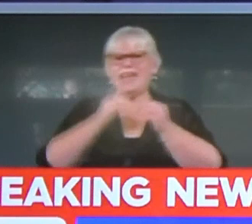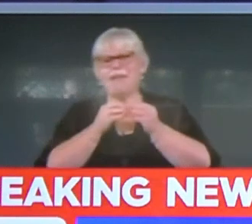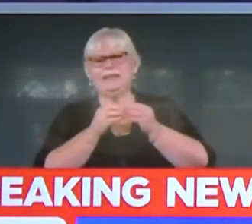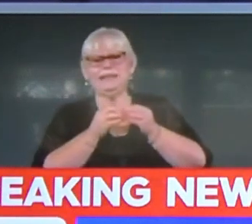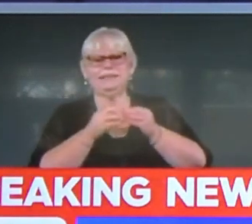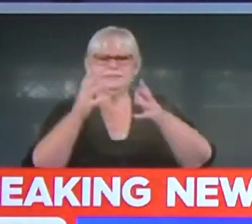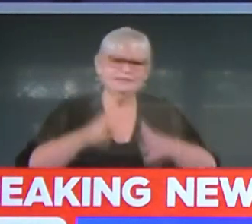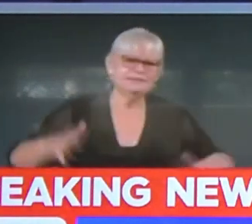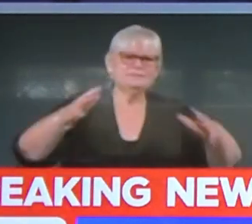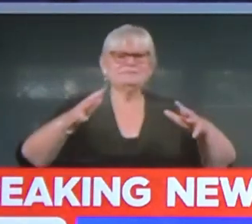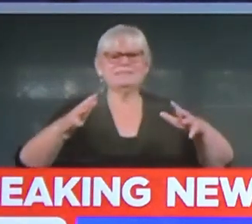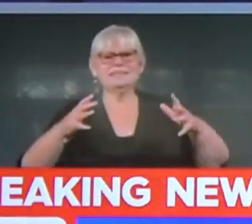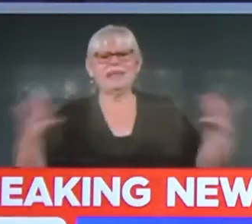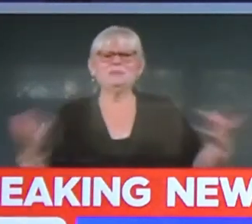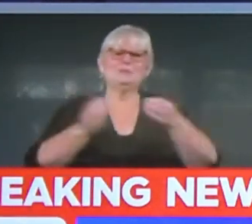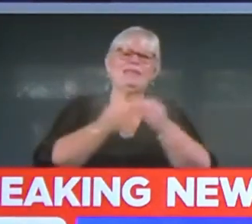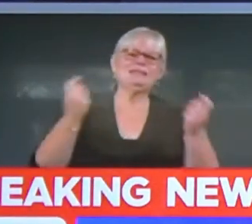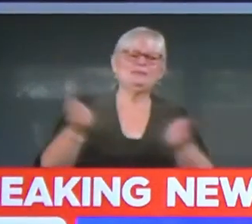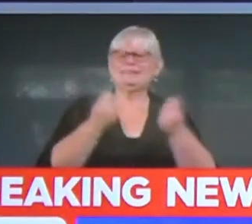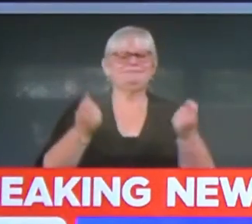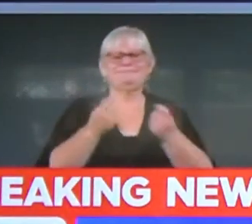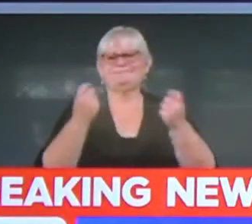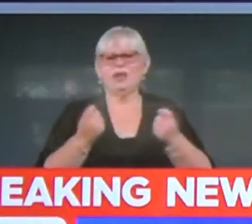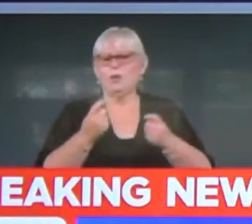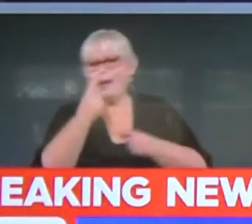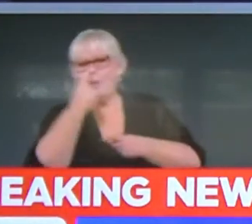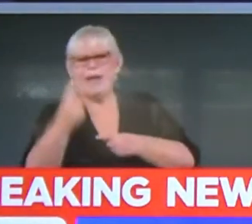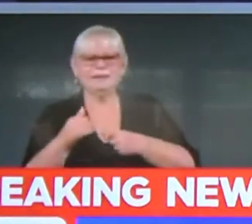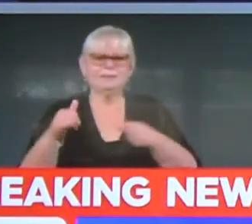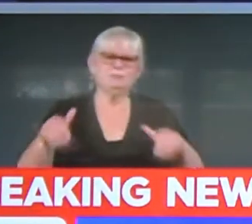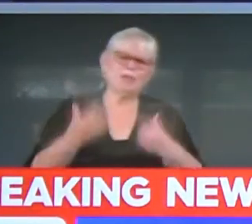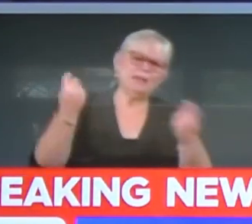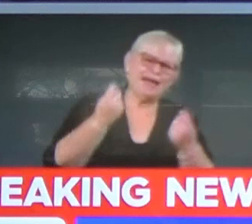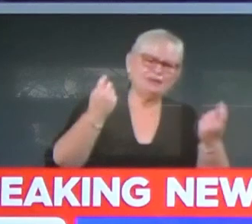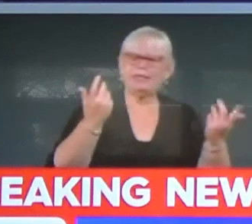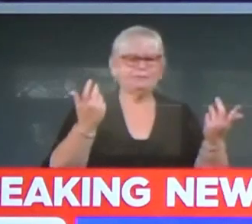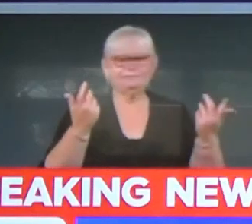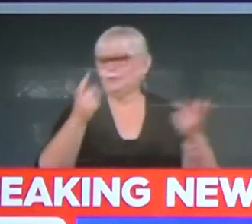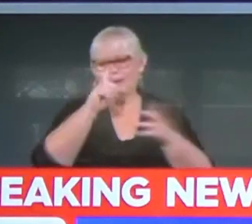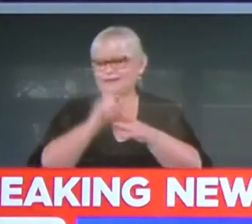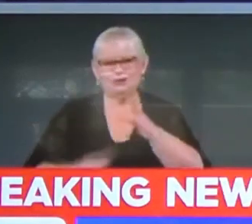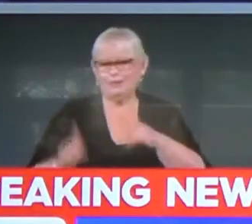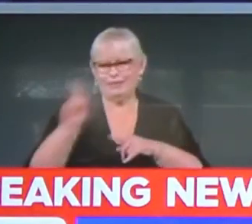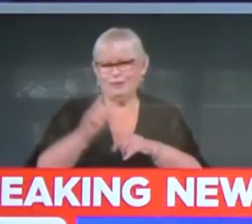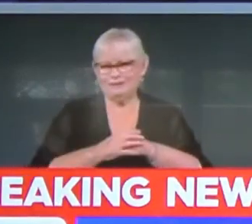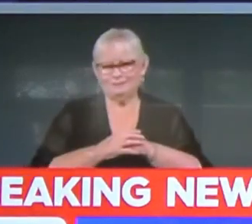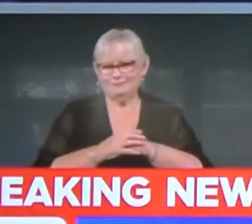extended family coming together to celebrate one-year-old birthday parties and all these sorts of things. We can't do those things